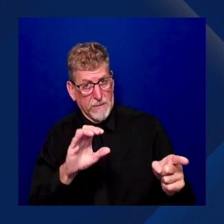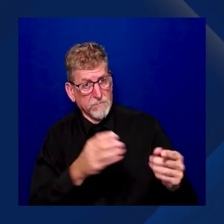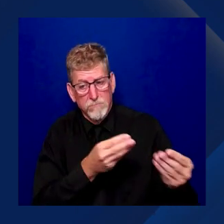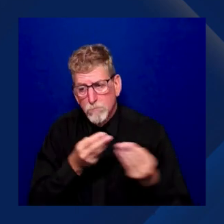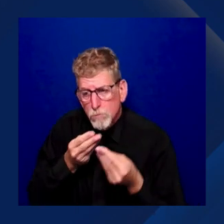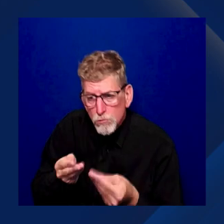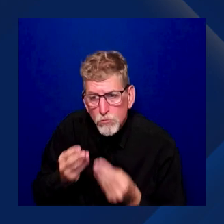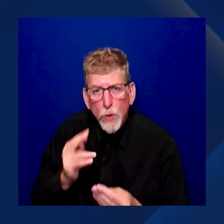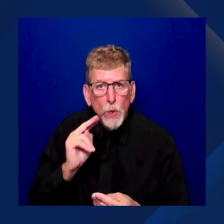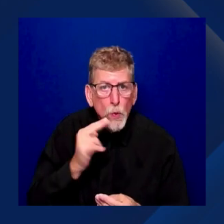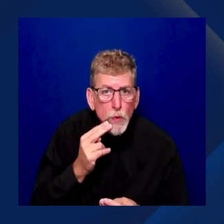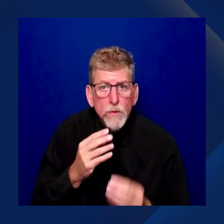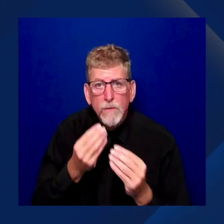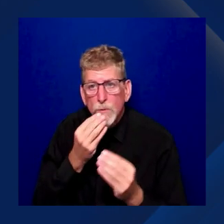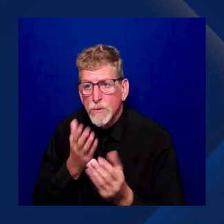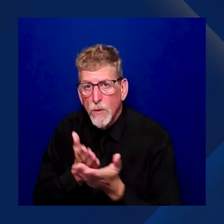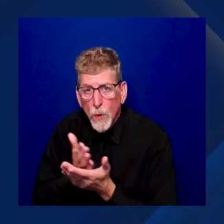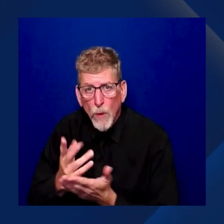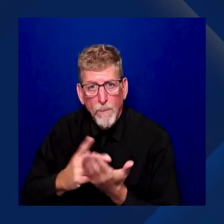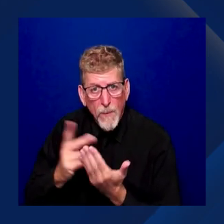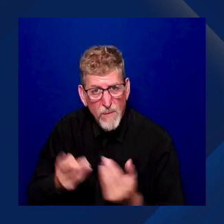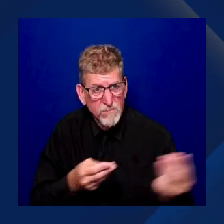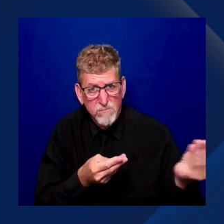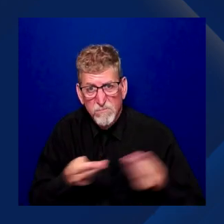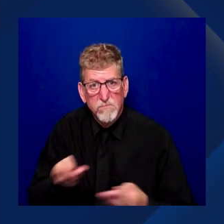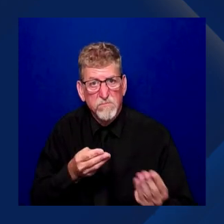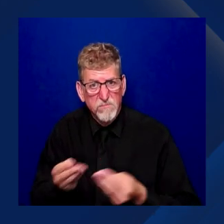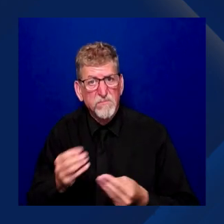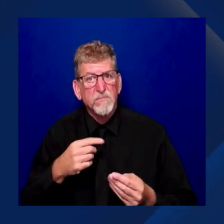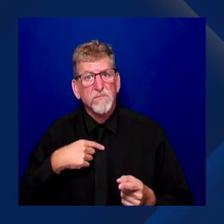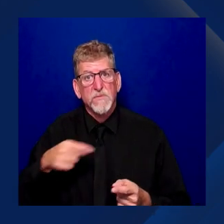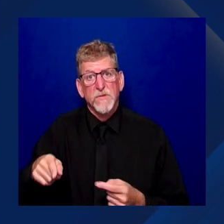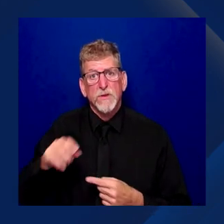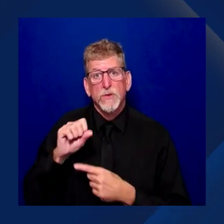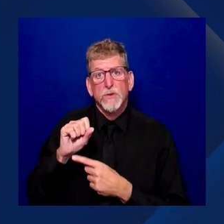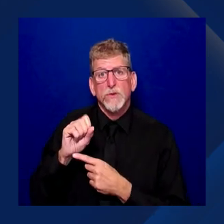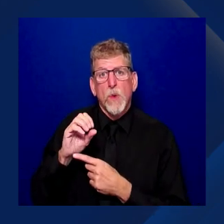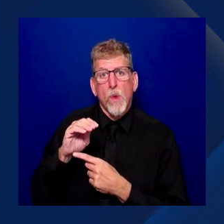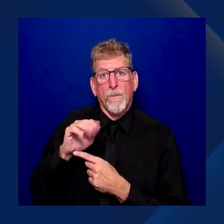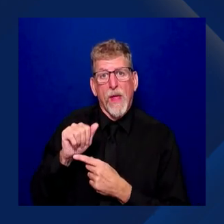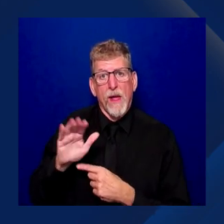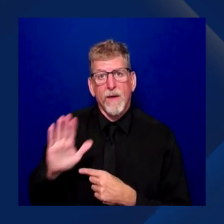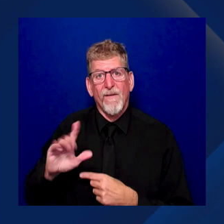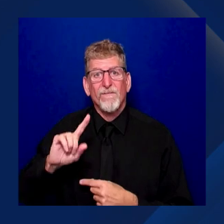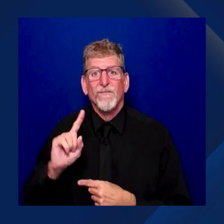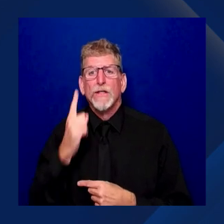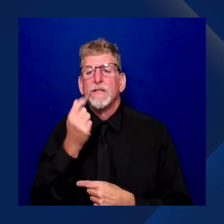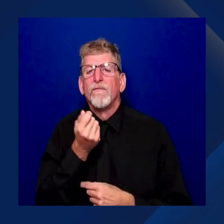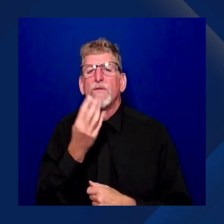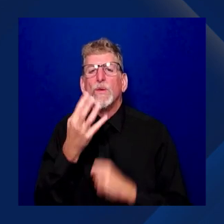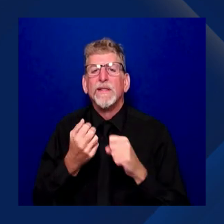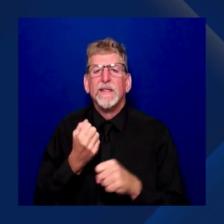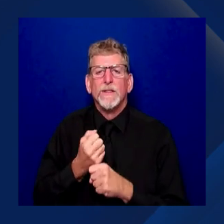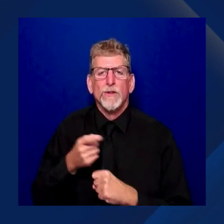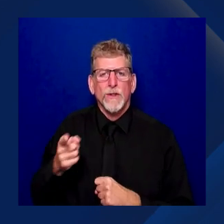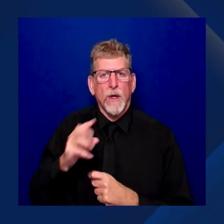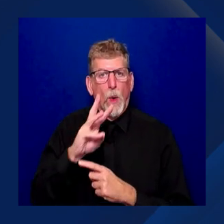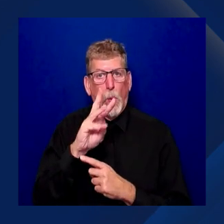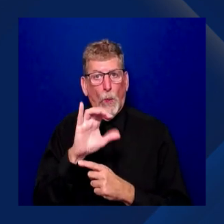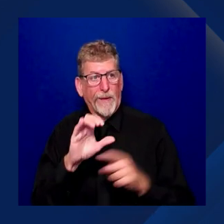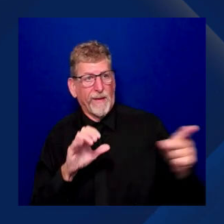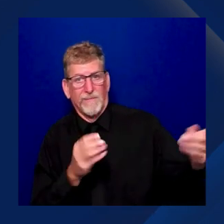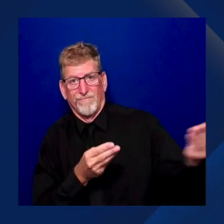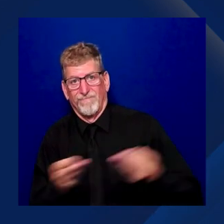in Soma's first few years of life. Mothers of all income levels deserve access to the experience and care they